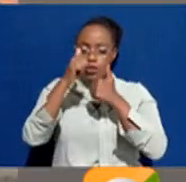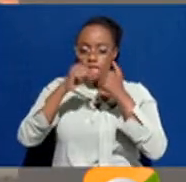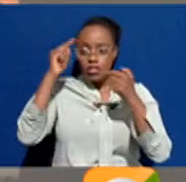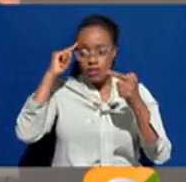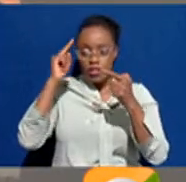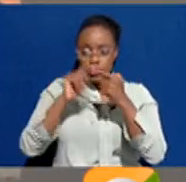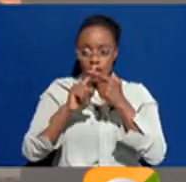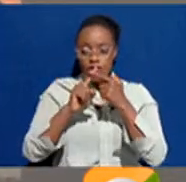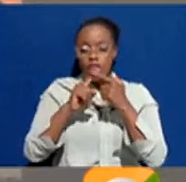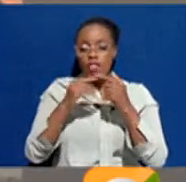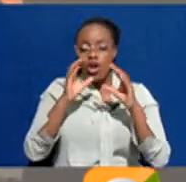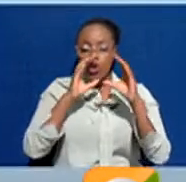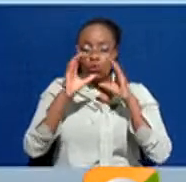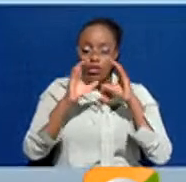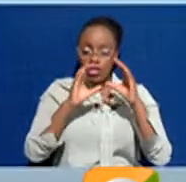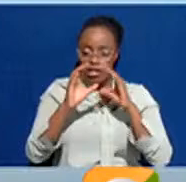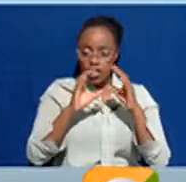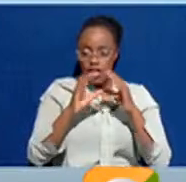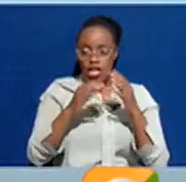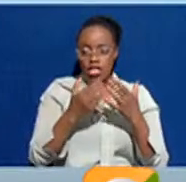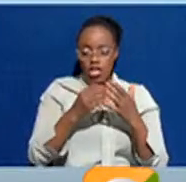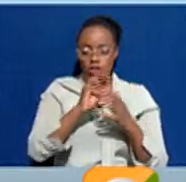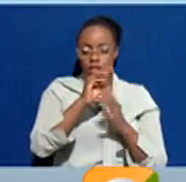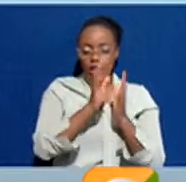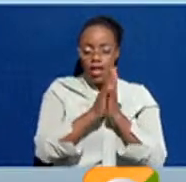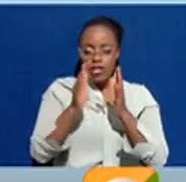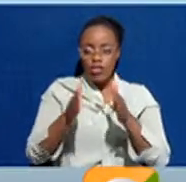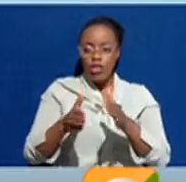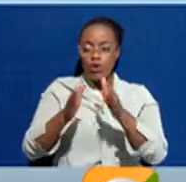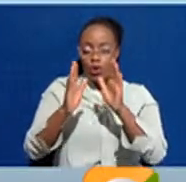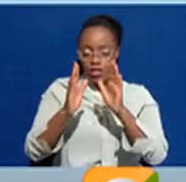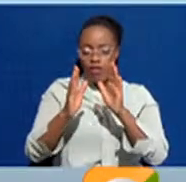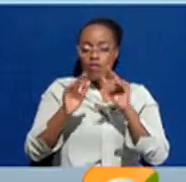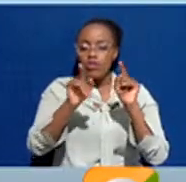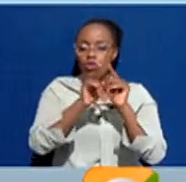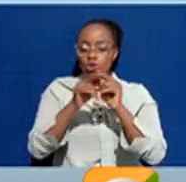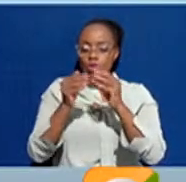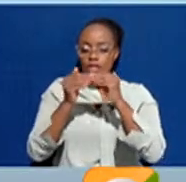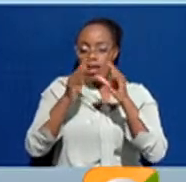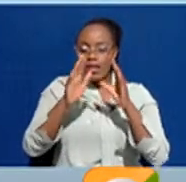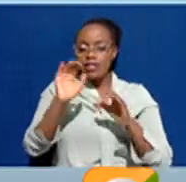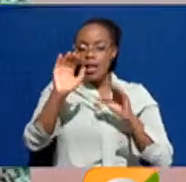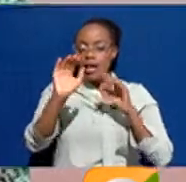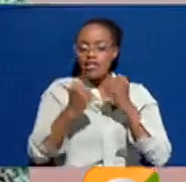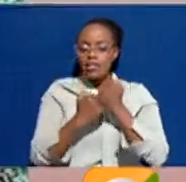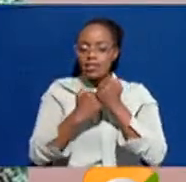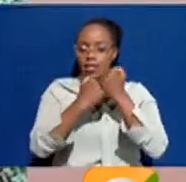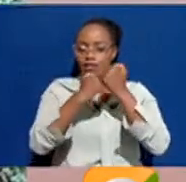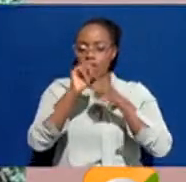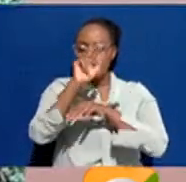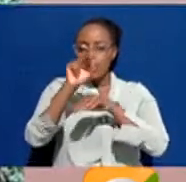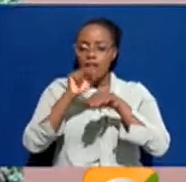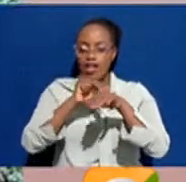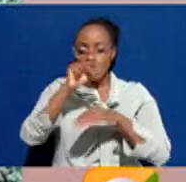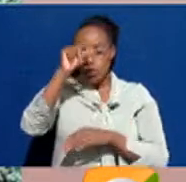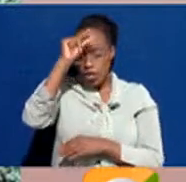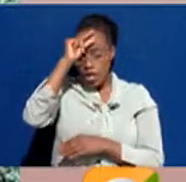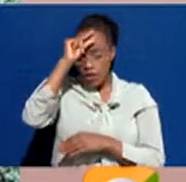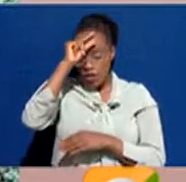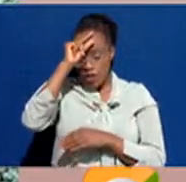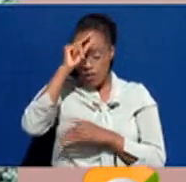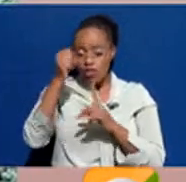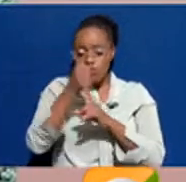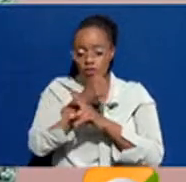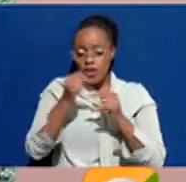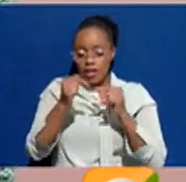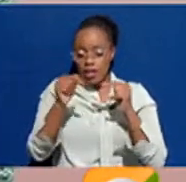targeted telecommunication masts and roads. The leadership calling for support from the national government to fight